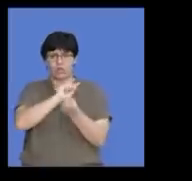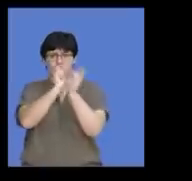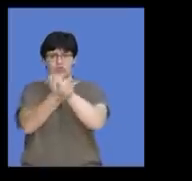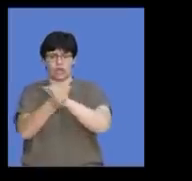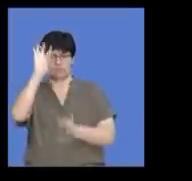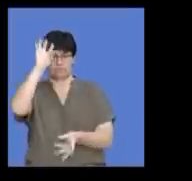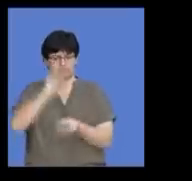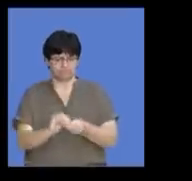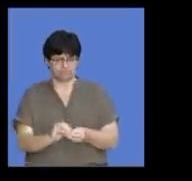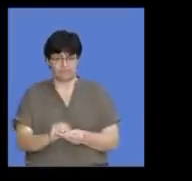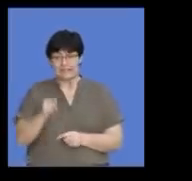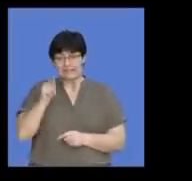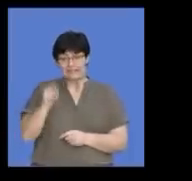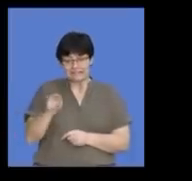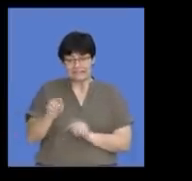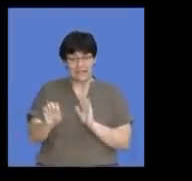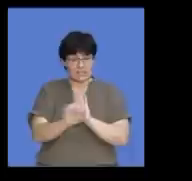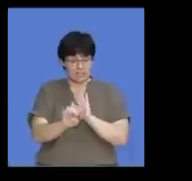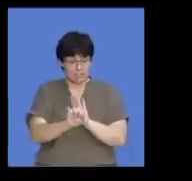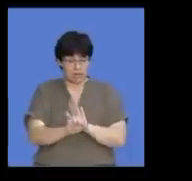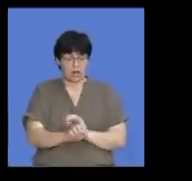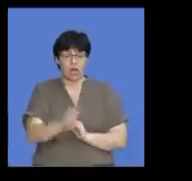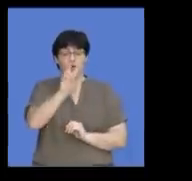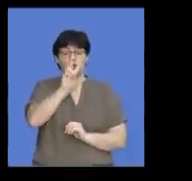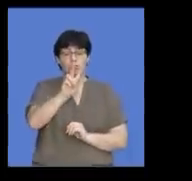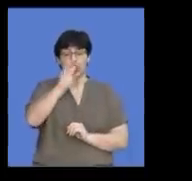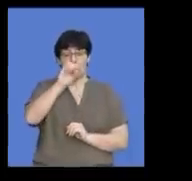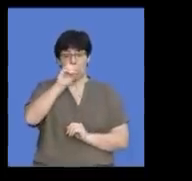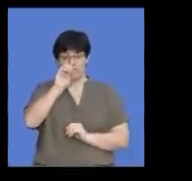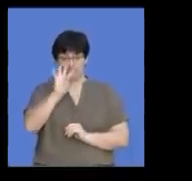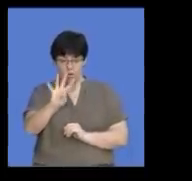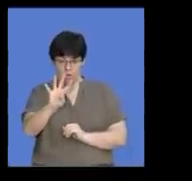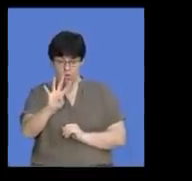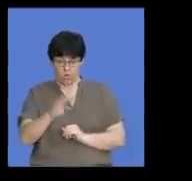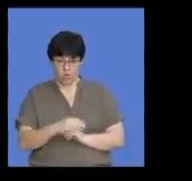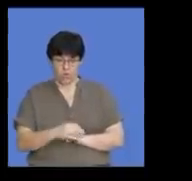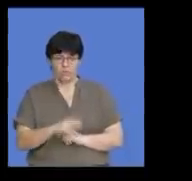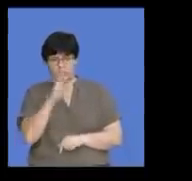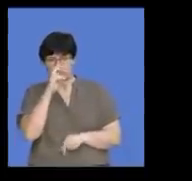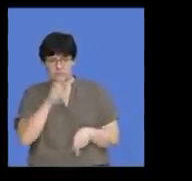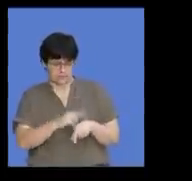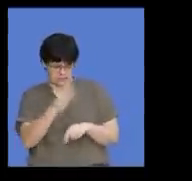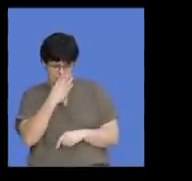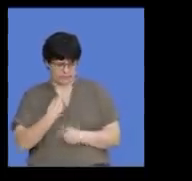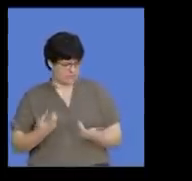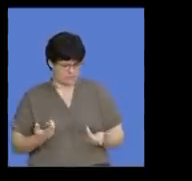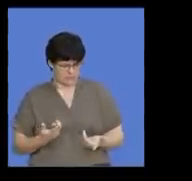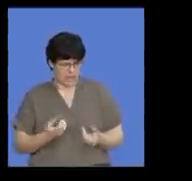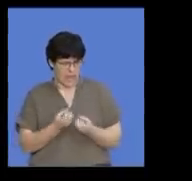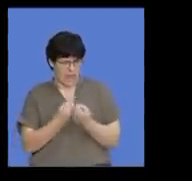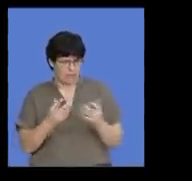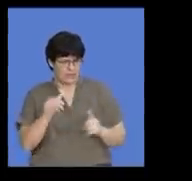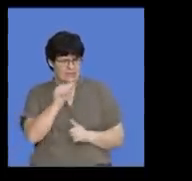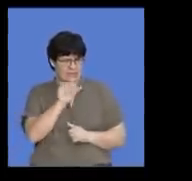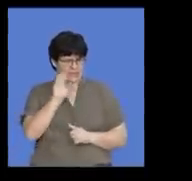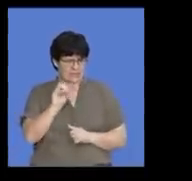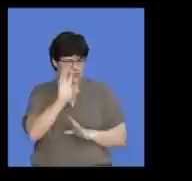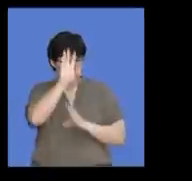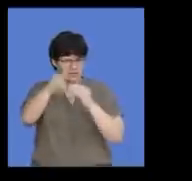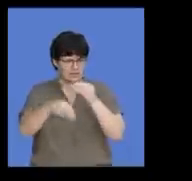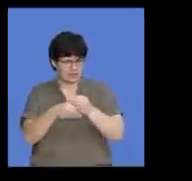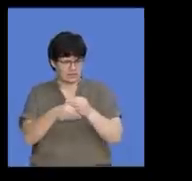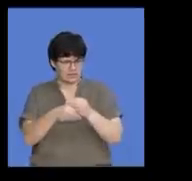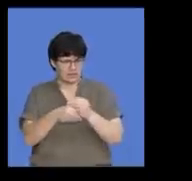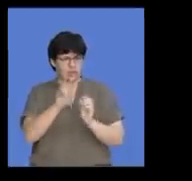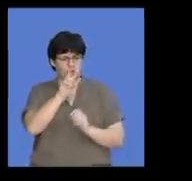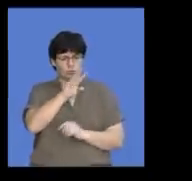In this particular example, we've got 204. So I need to ask myself, how many times does 60 minutes go